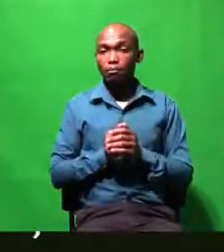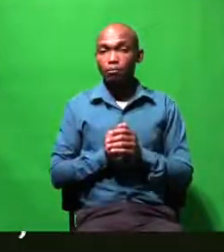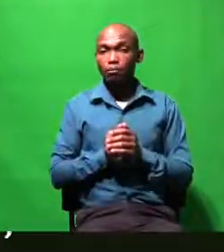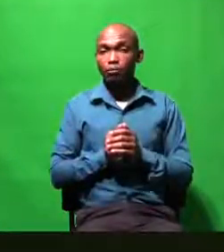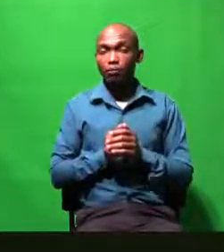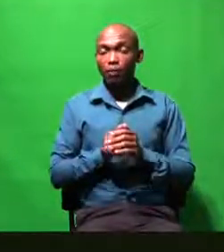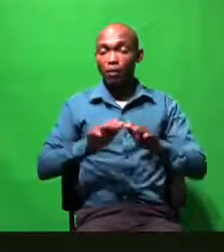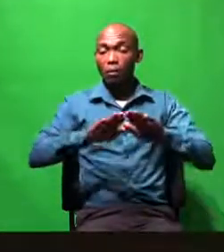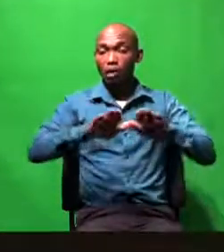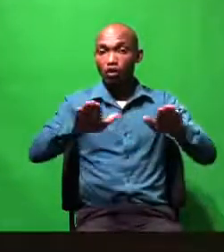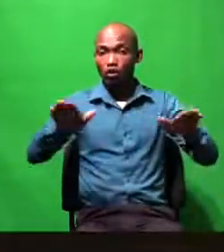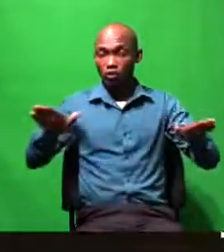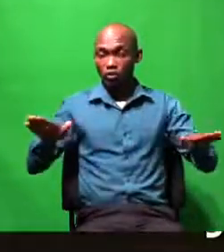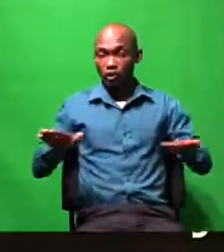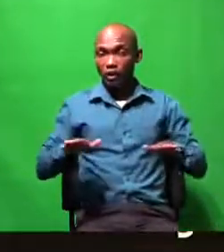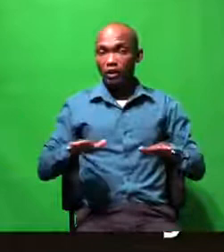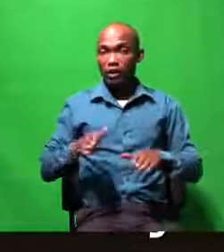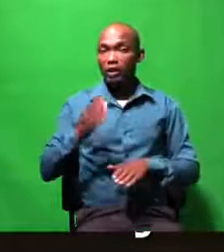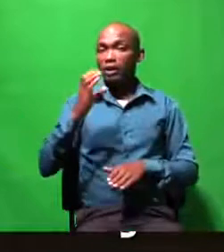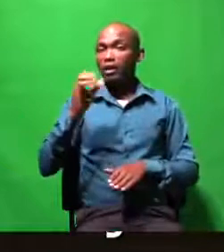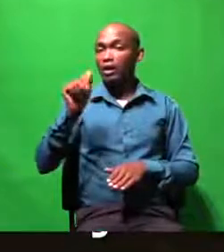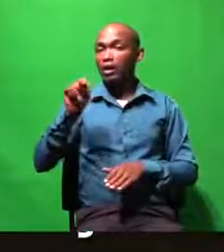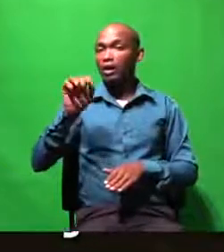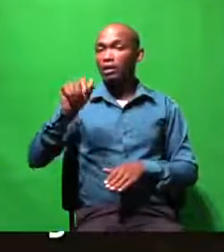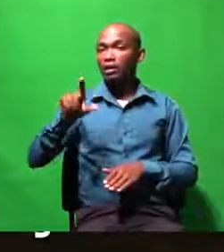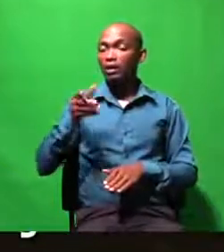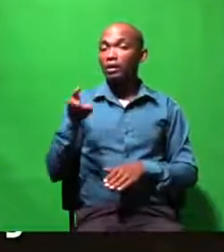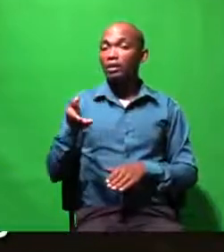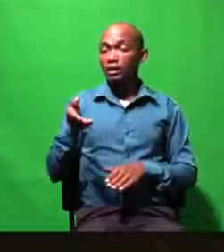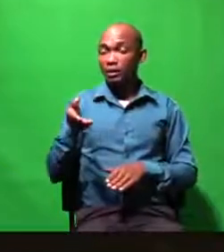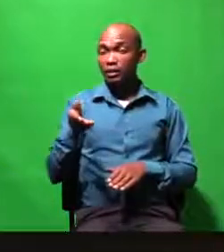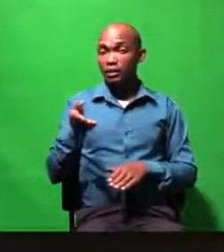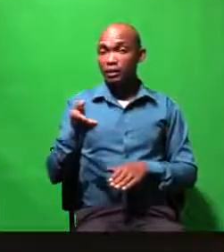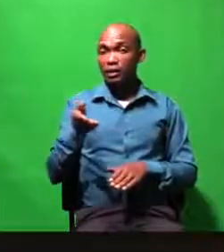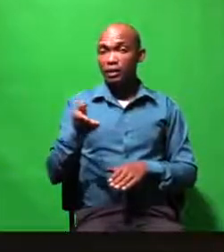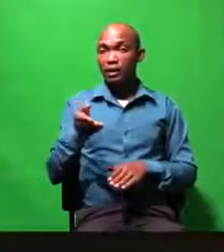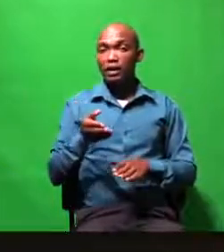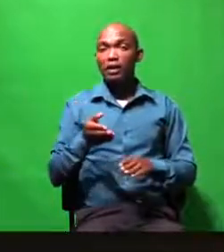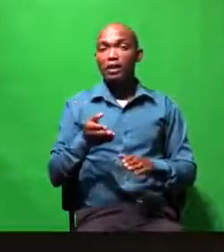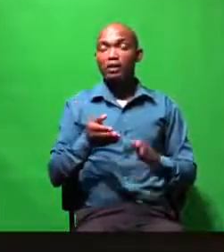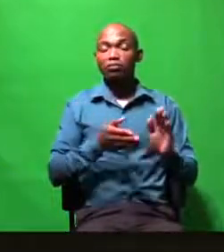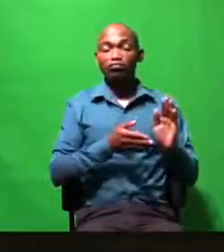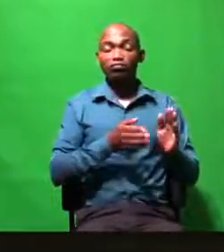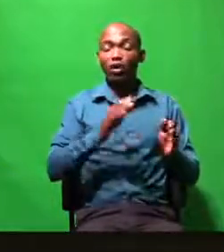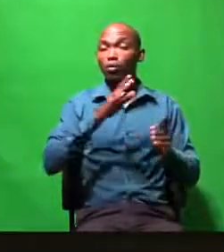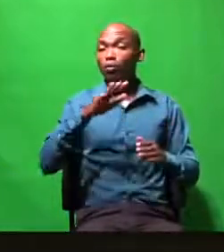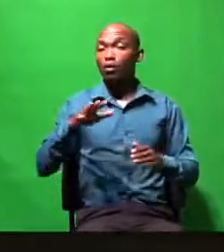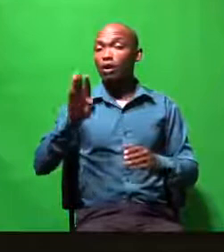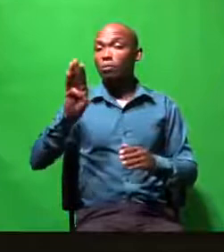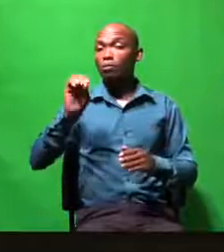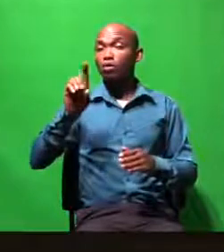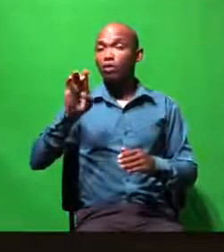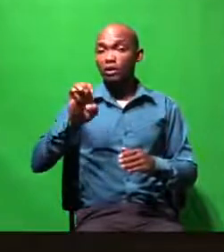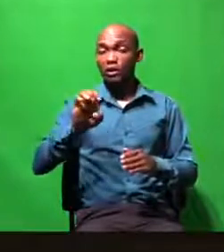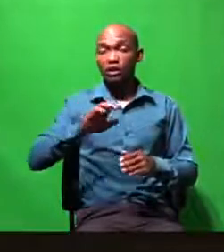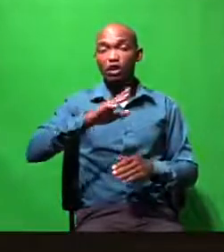Ponds and canals. This is a major water bodies on the Earth's surfaces. You can say is